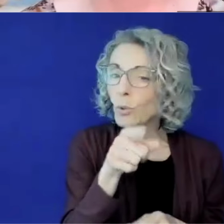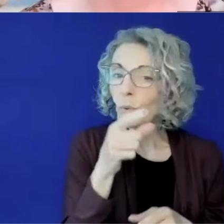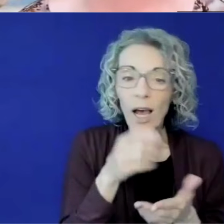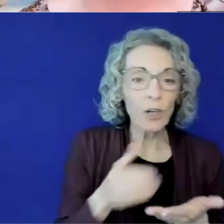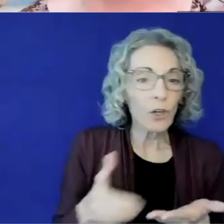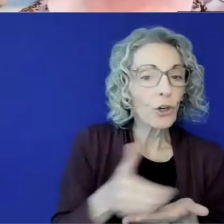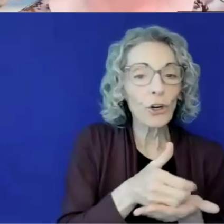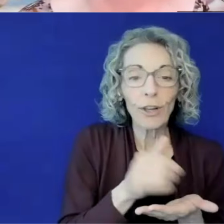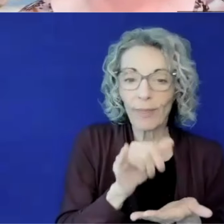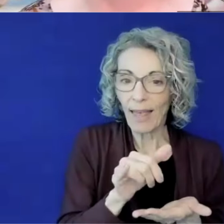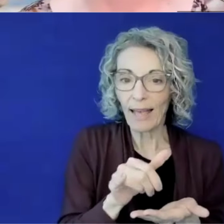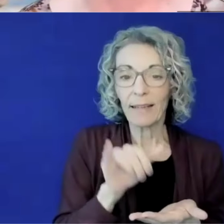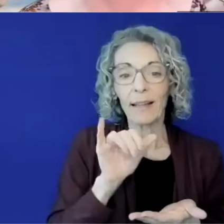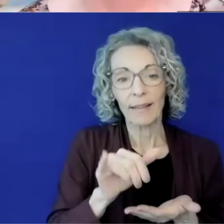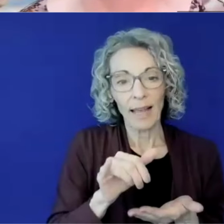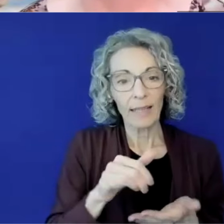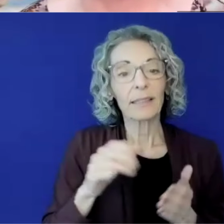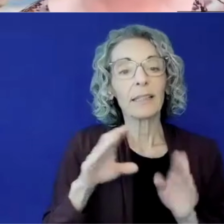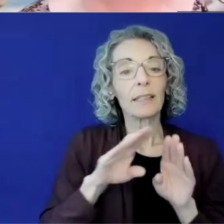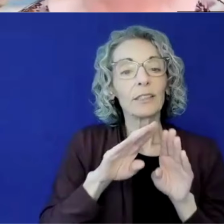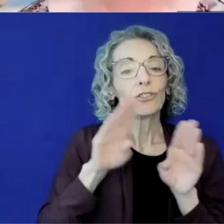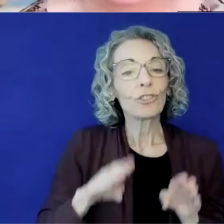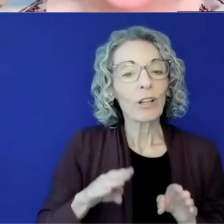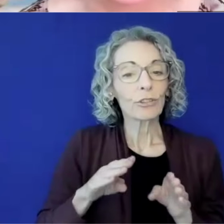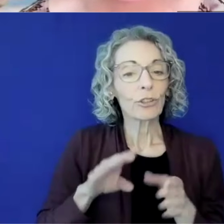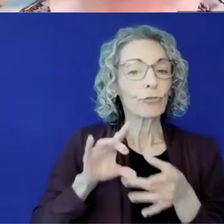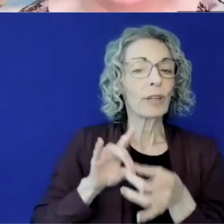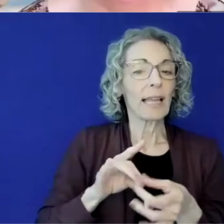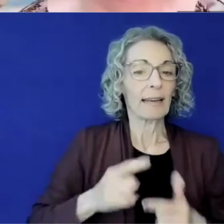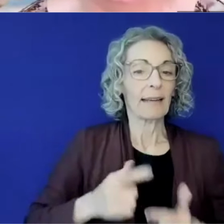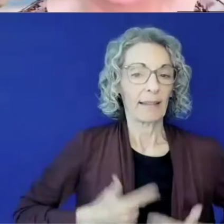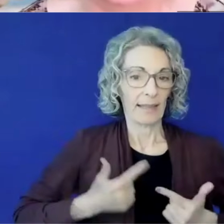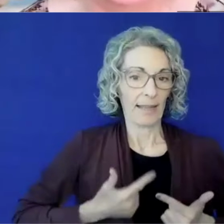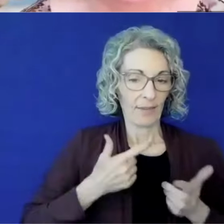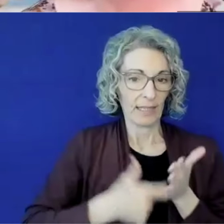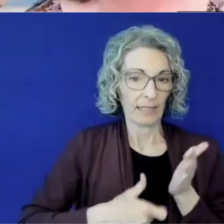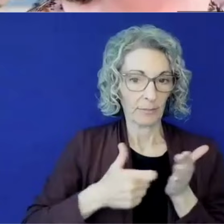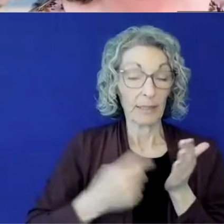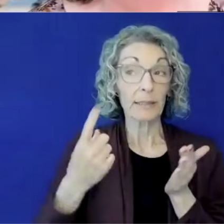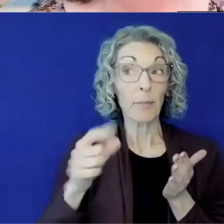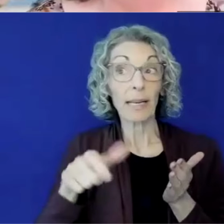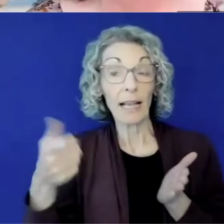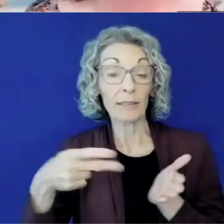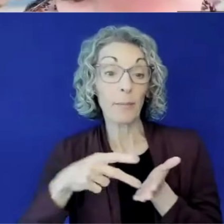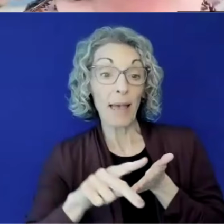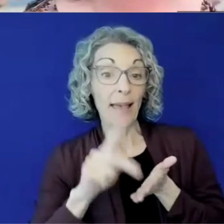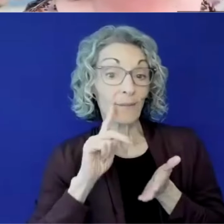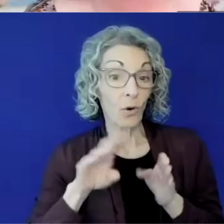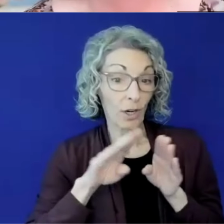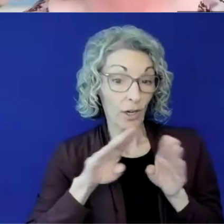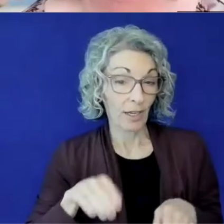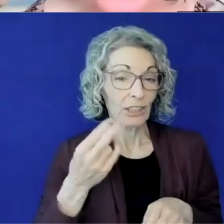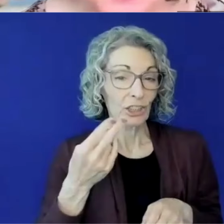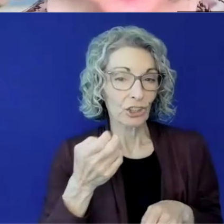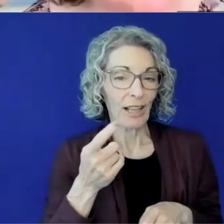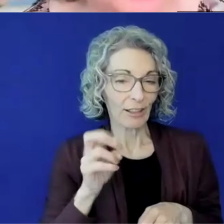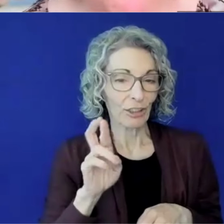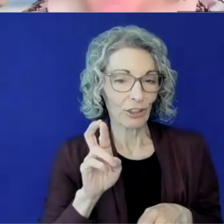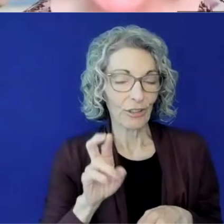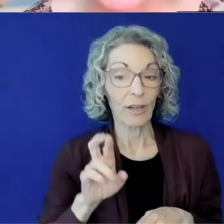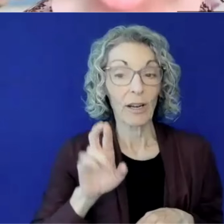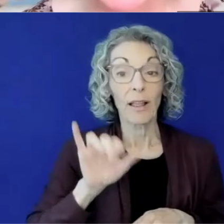form of a shelter-related living expense that someone else is paying for. And this unearned income can